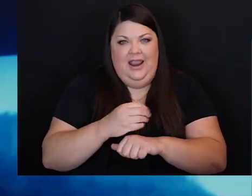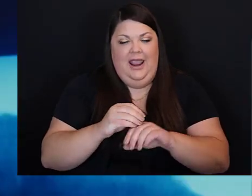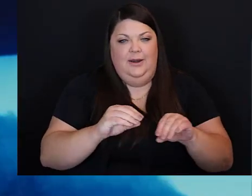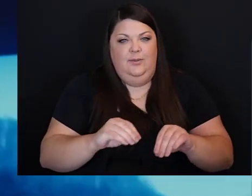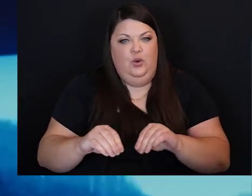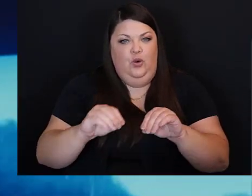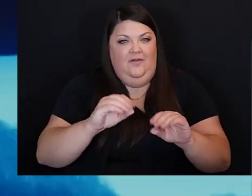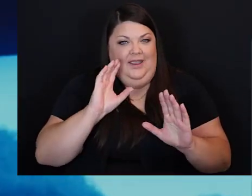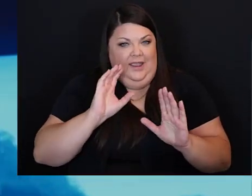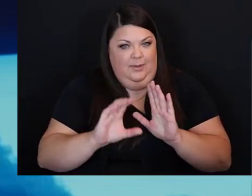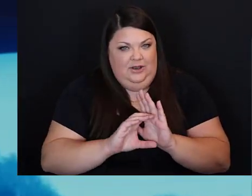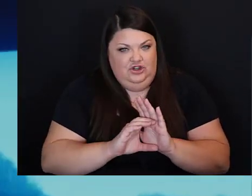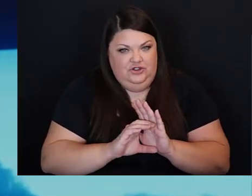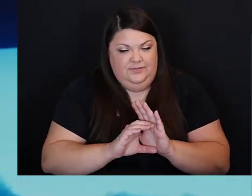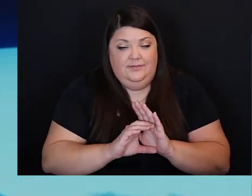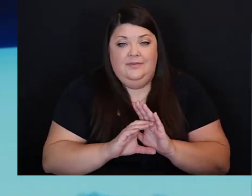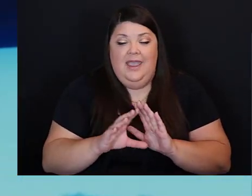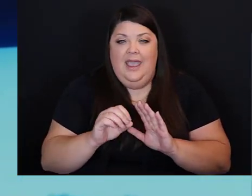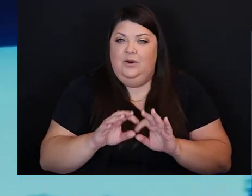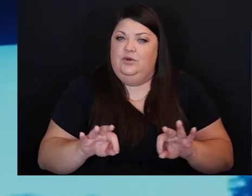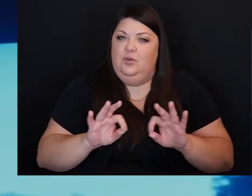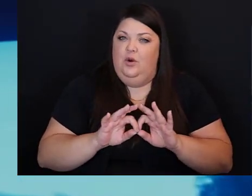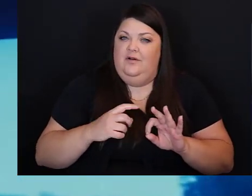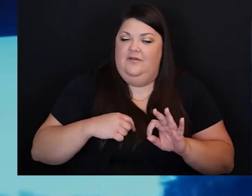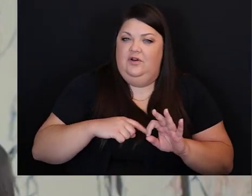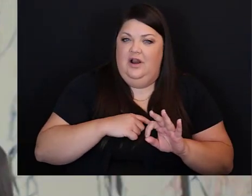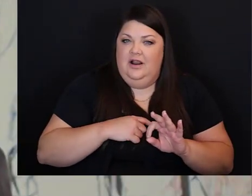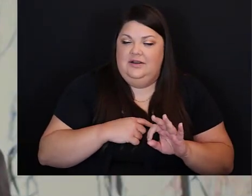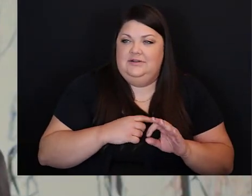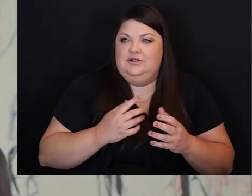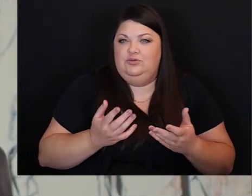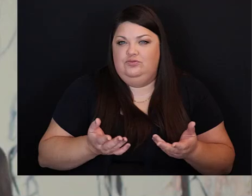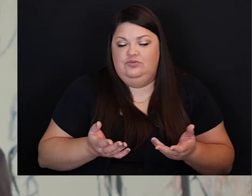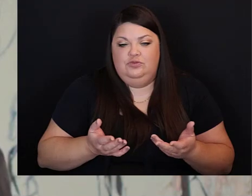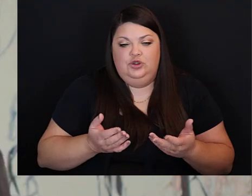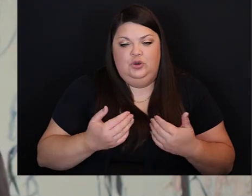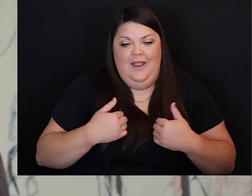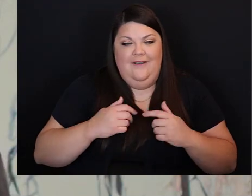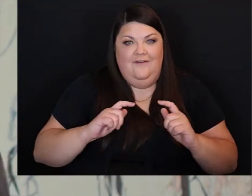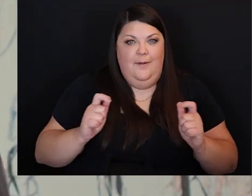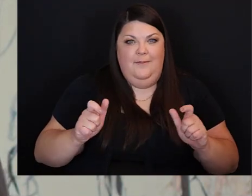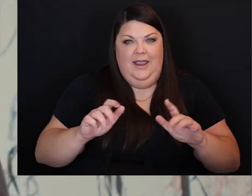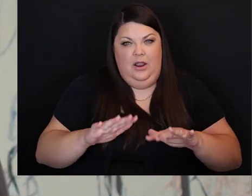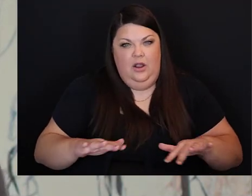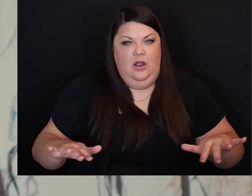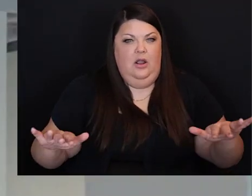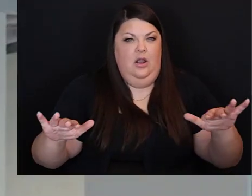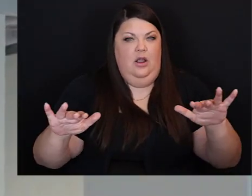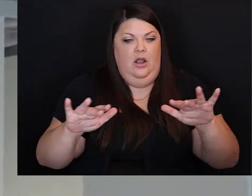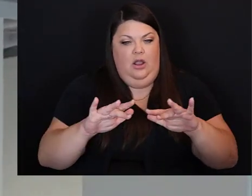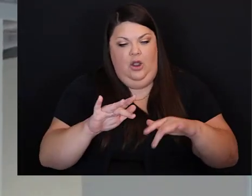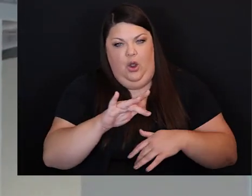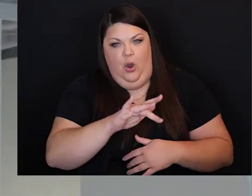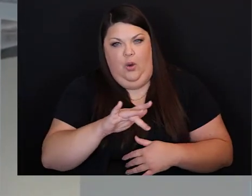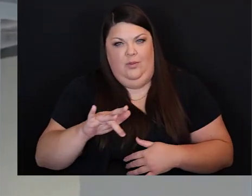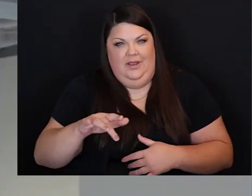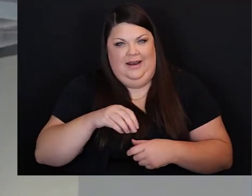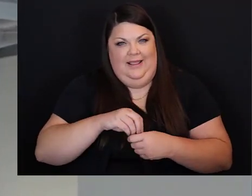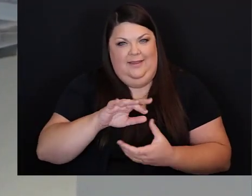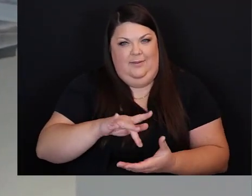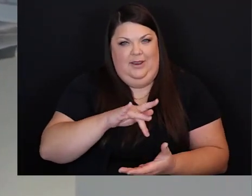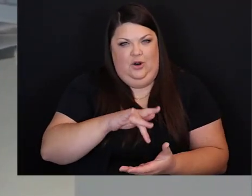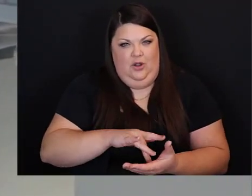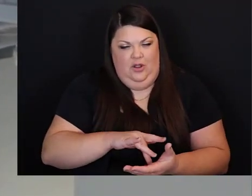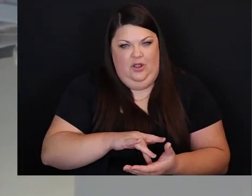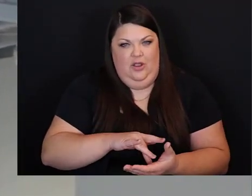moving image. And it was important for us to have a big open space in the middle